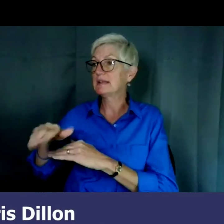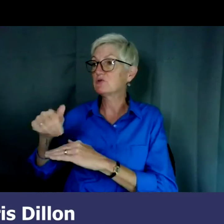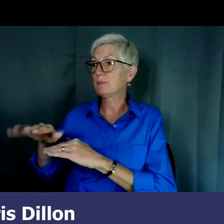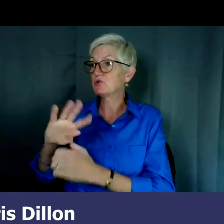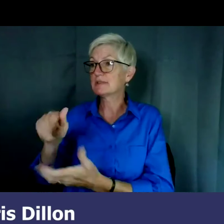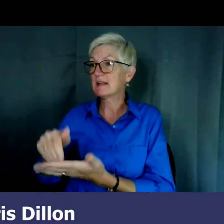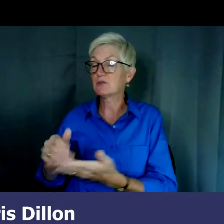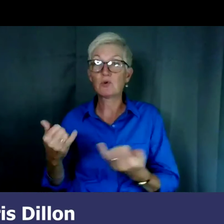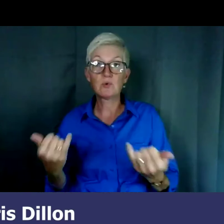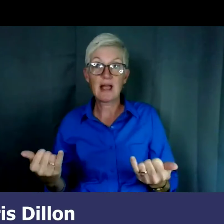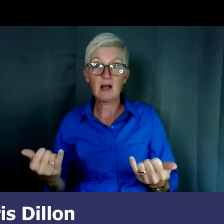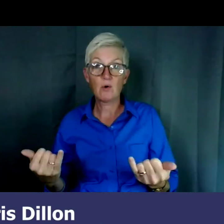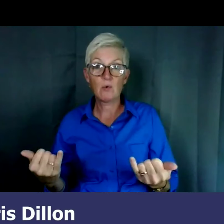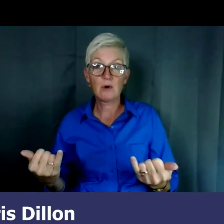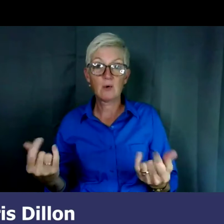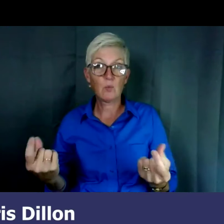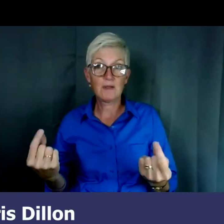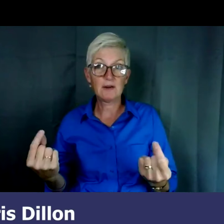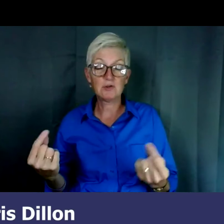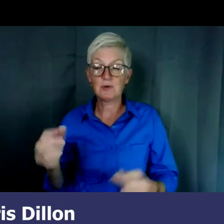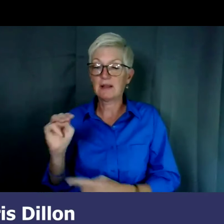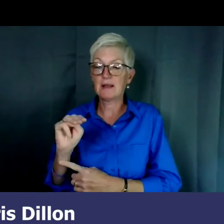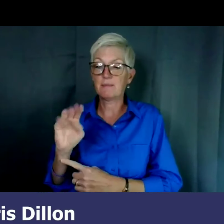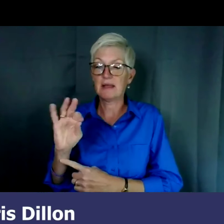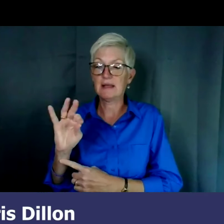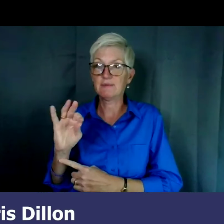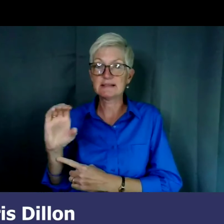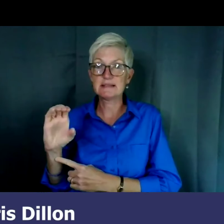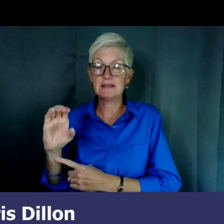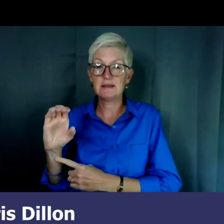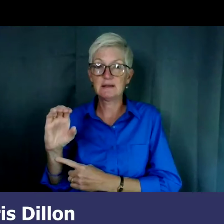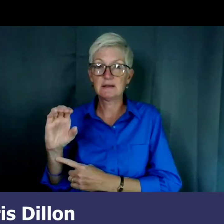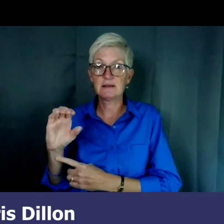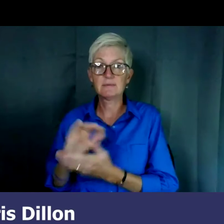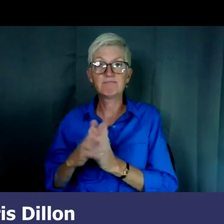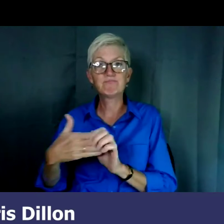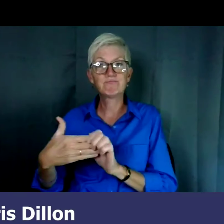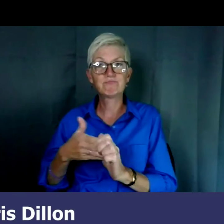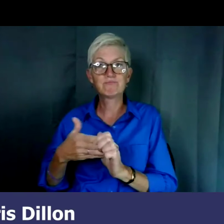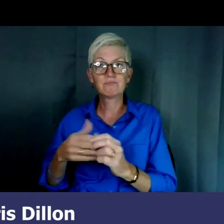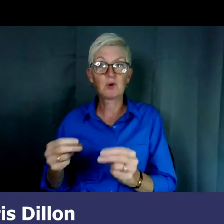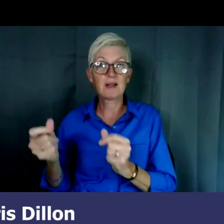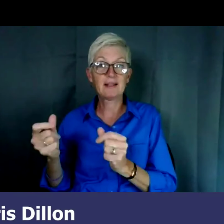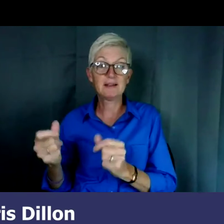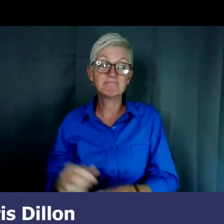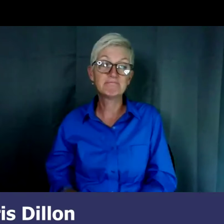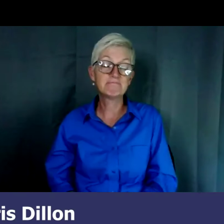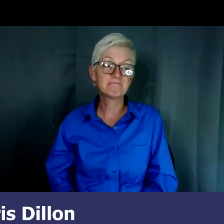now with the programs is MFC had become flexible quickly.